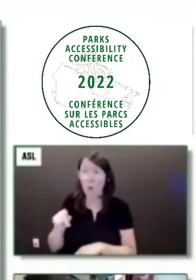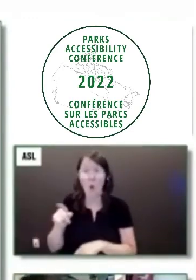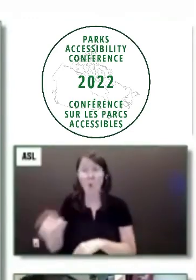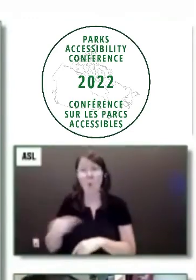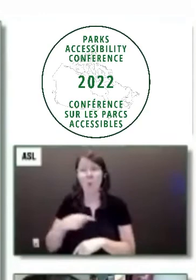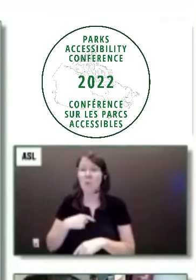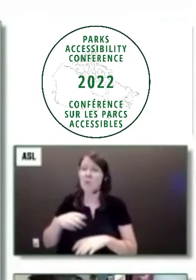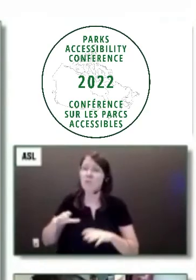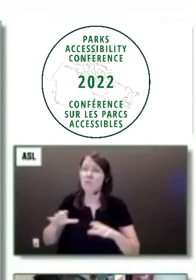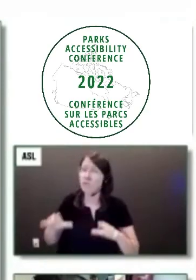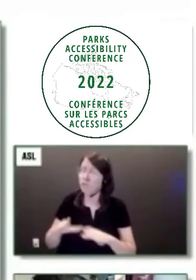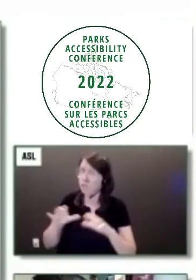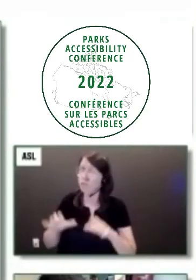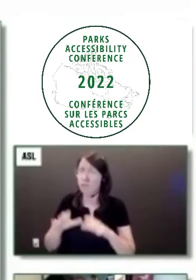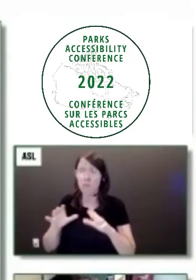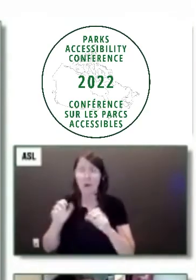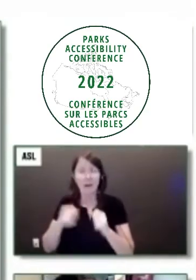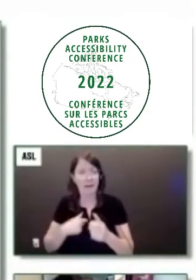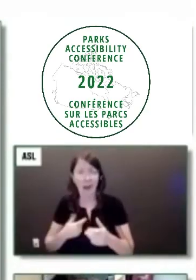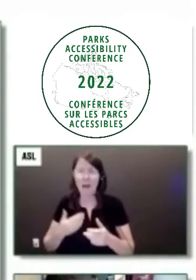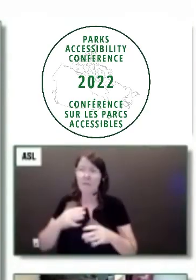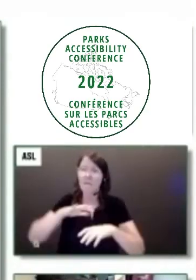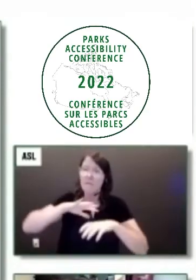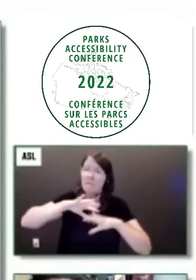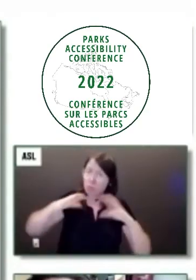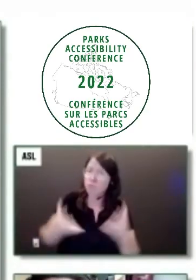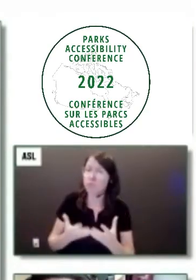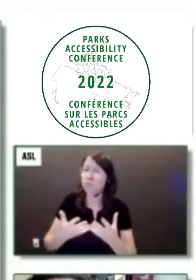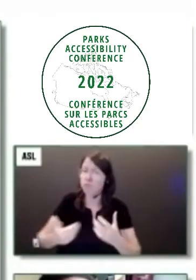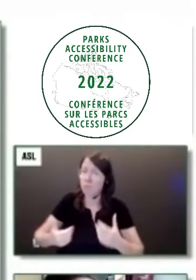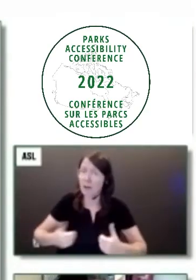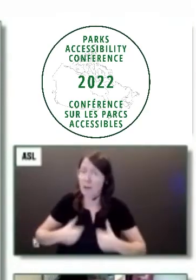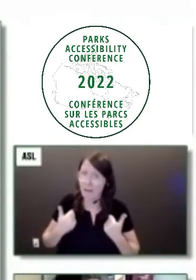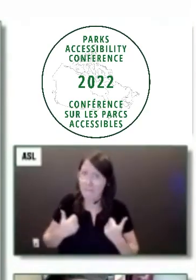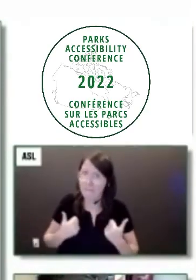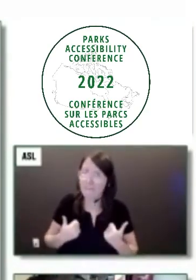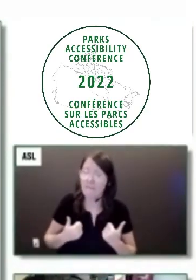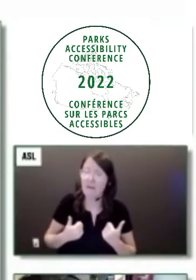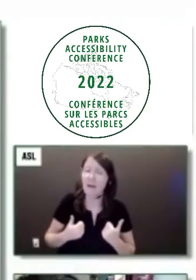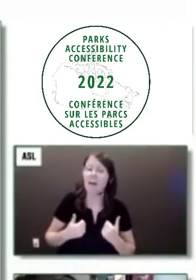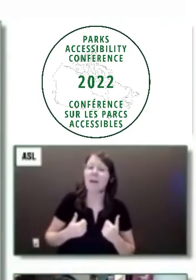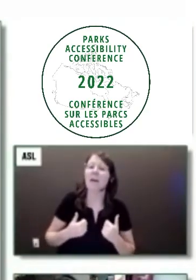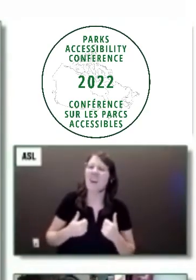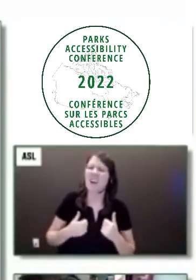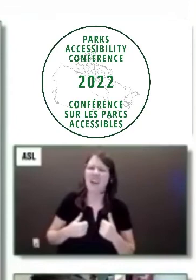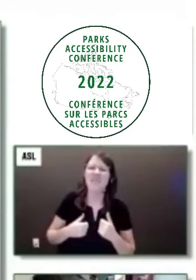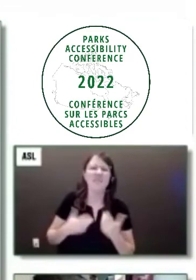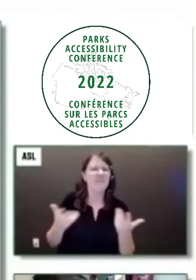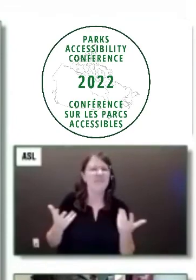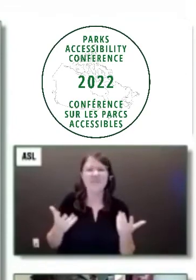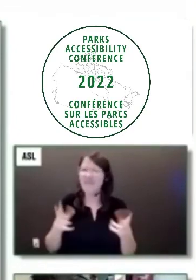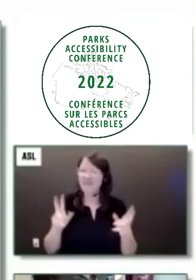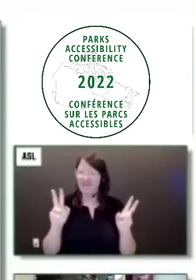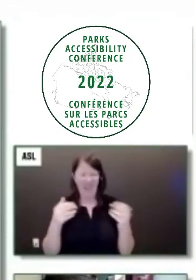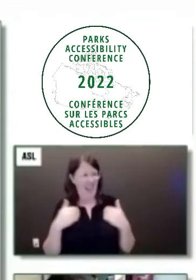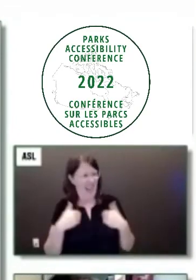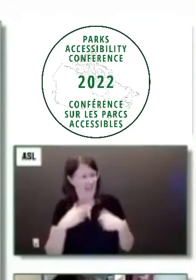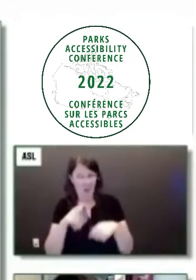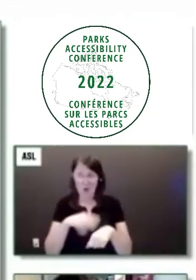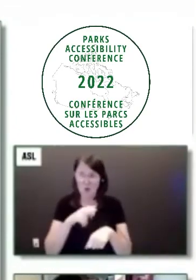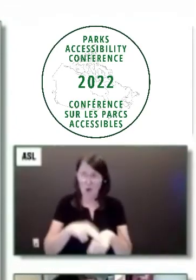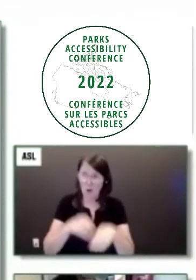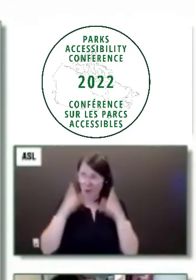lives. Rather than believing in a non-existent normal member of society, he saw population simply